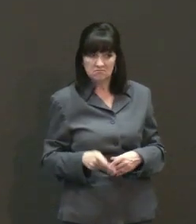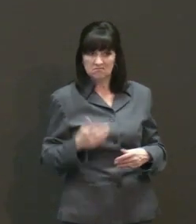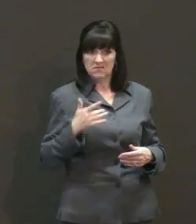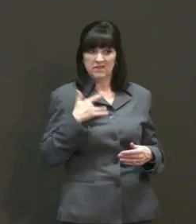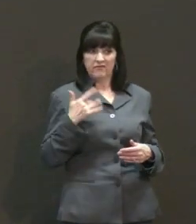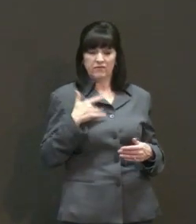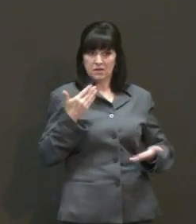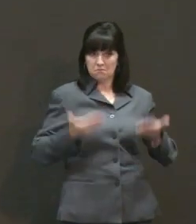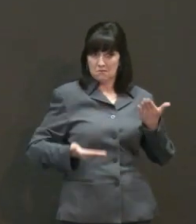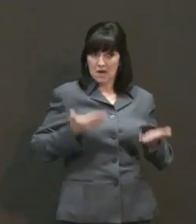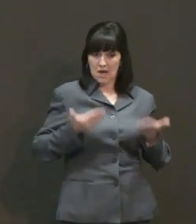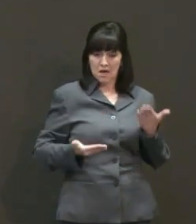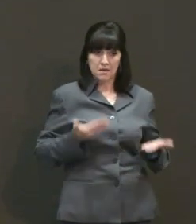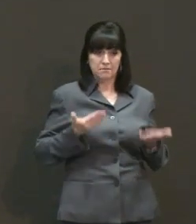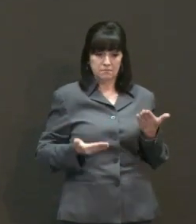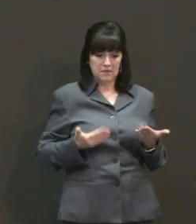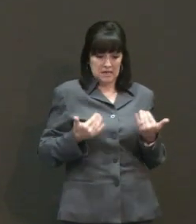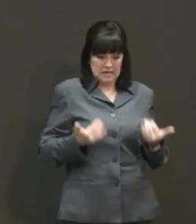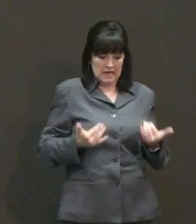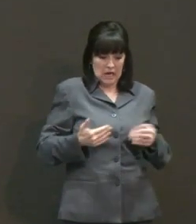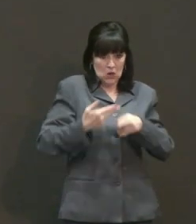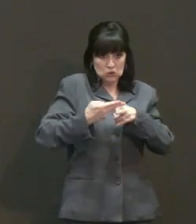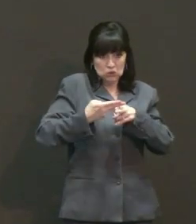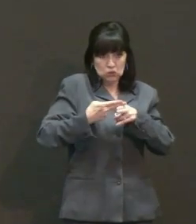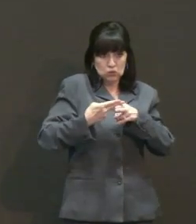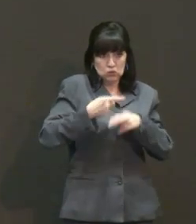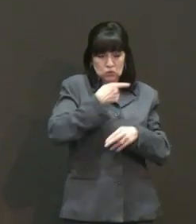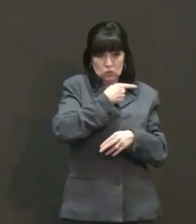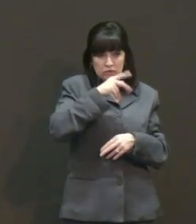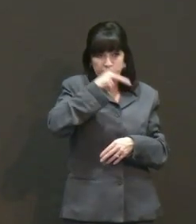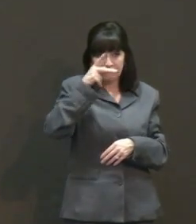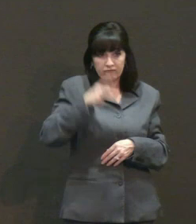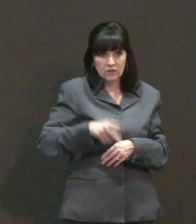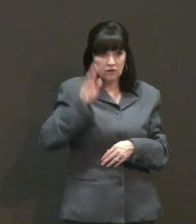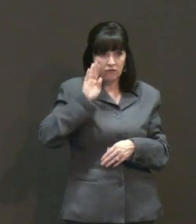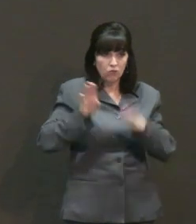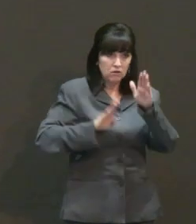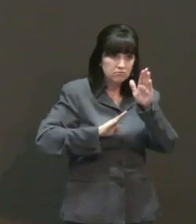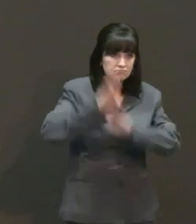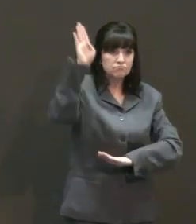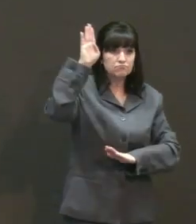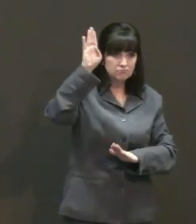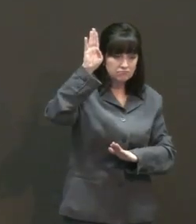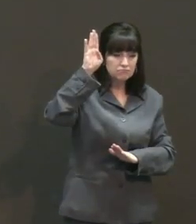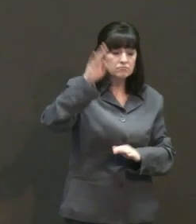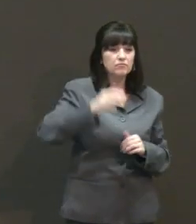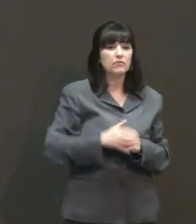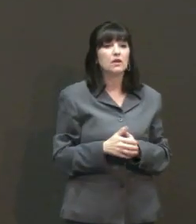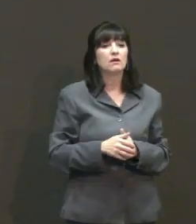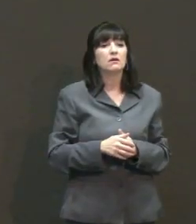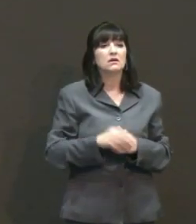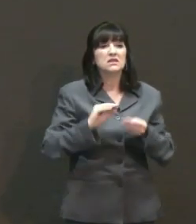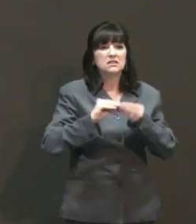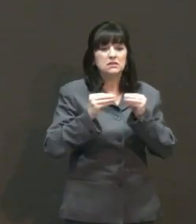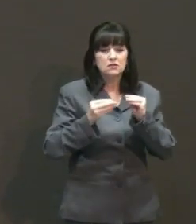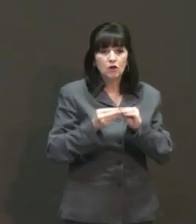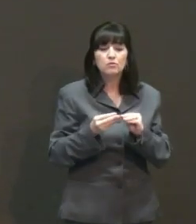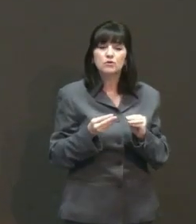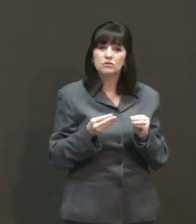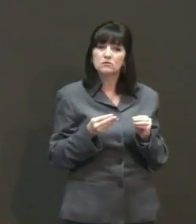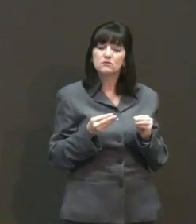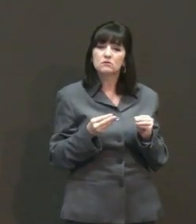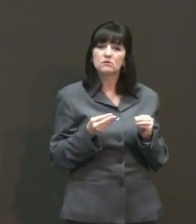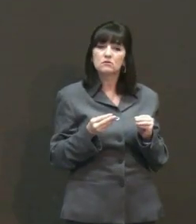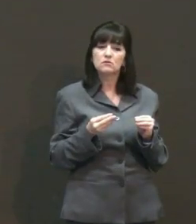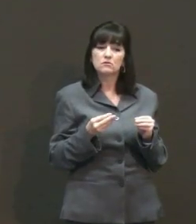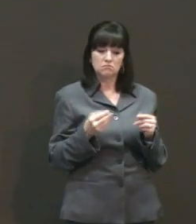that we might be a couple weeks behind. So that would, what we, I think, know is that